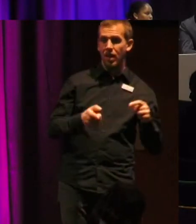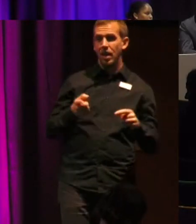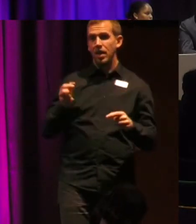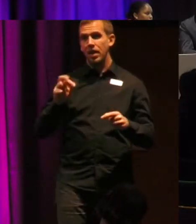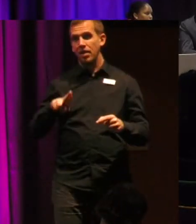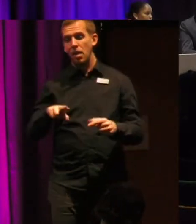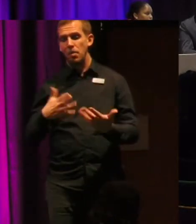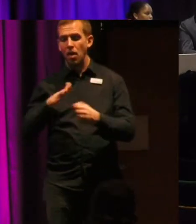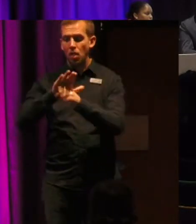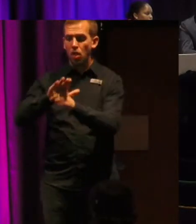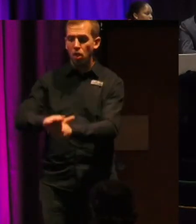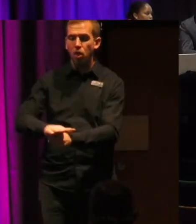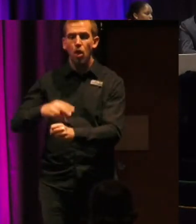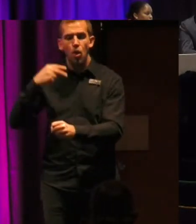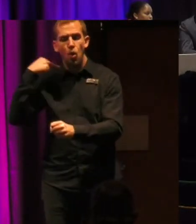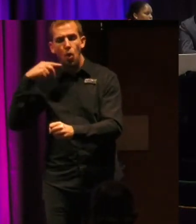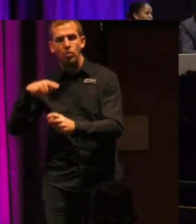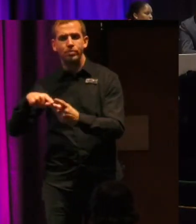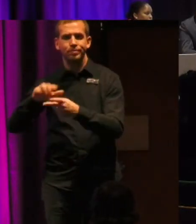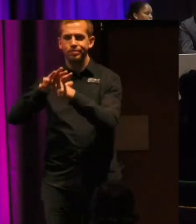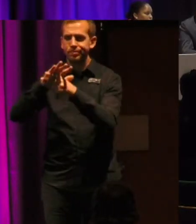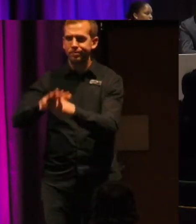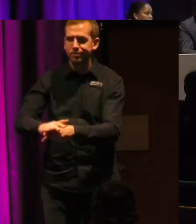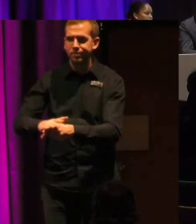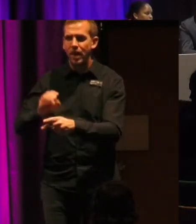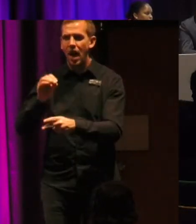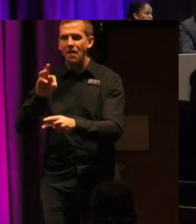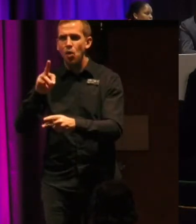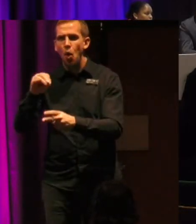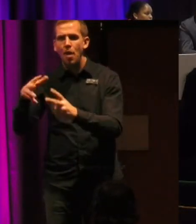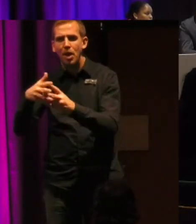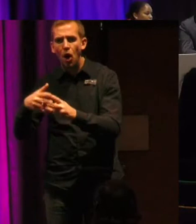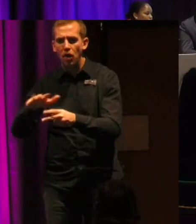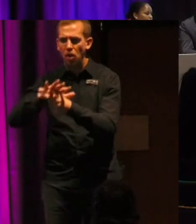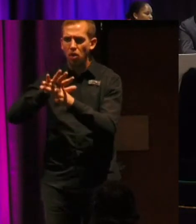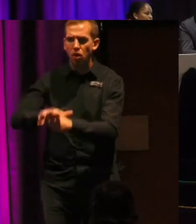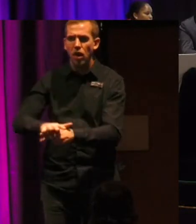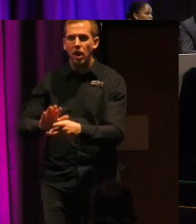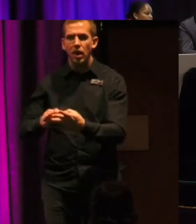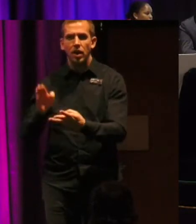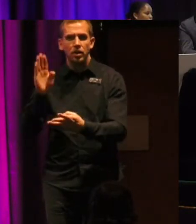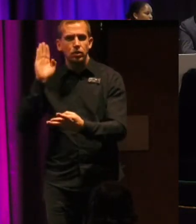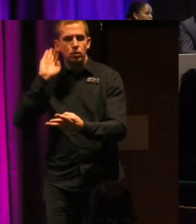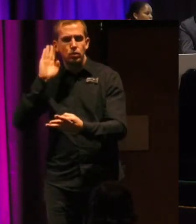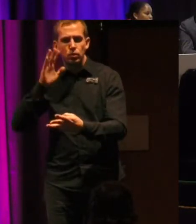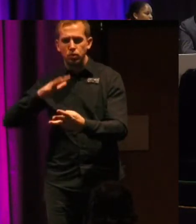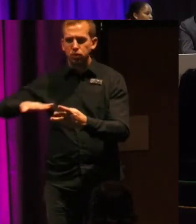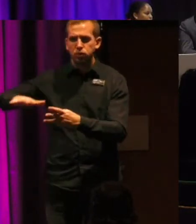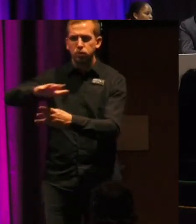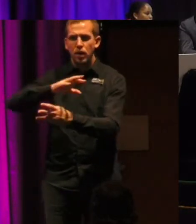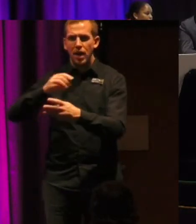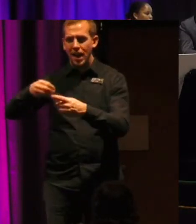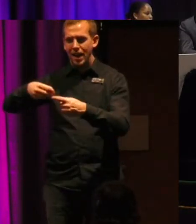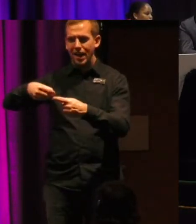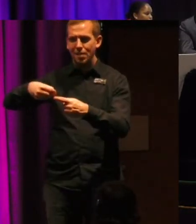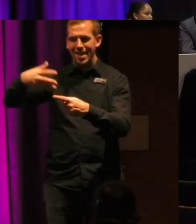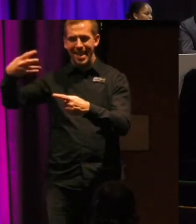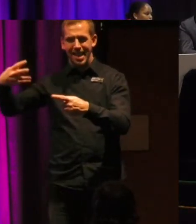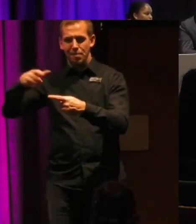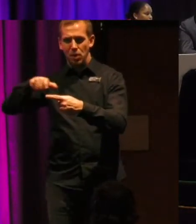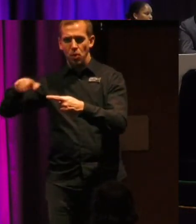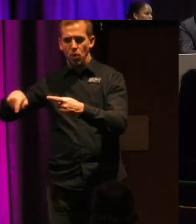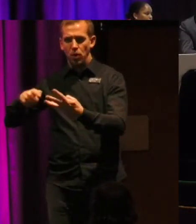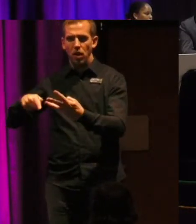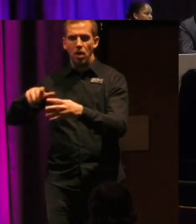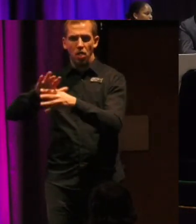of Roma people, African American people, or the fact that, LGBTI people have existed, but, something